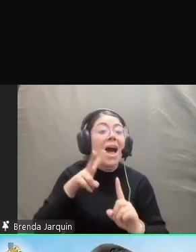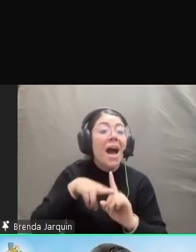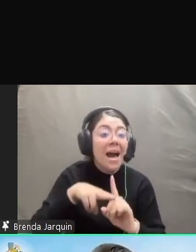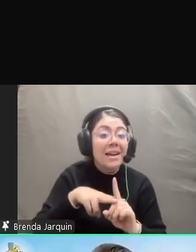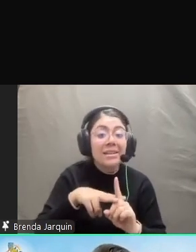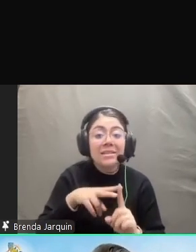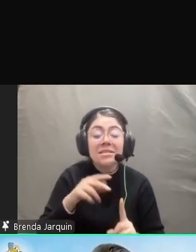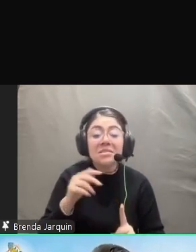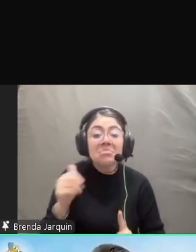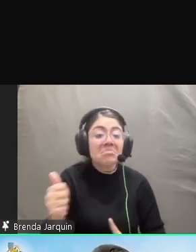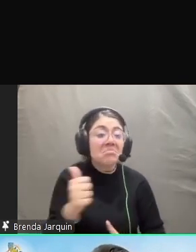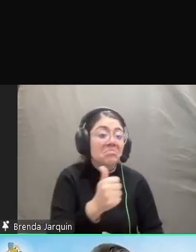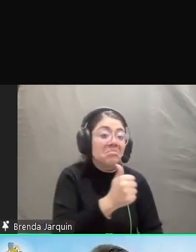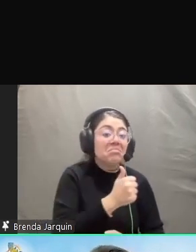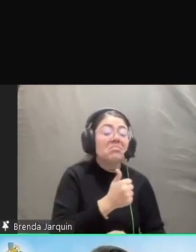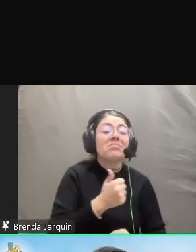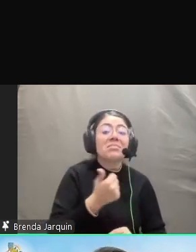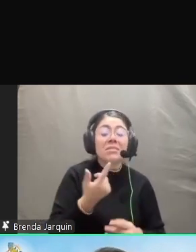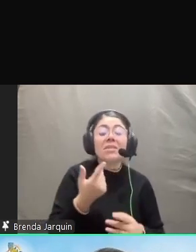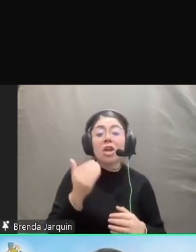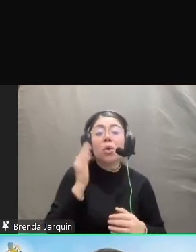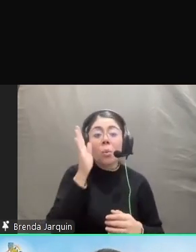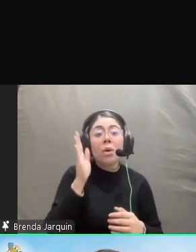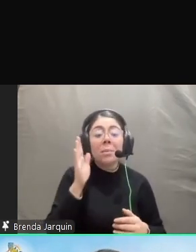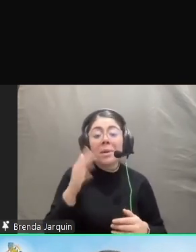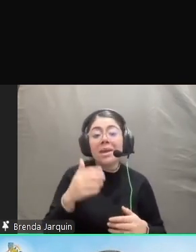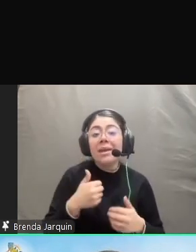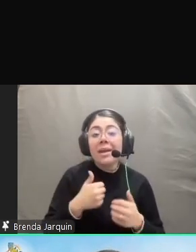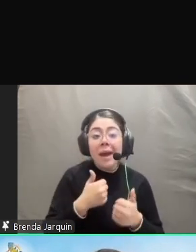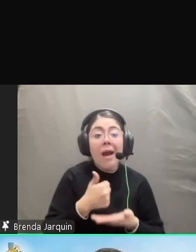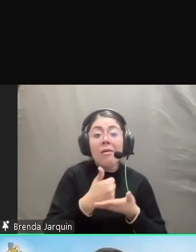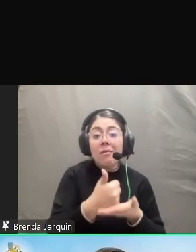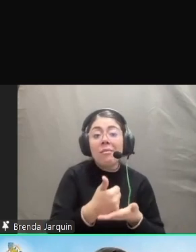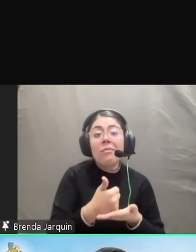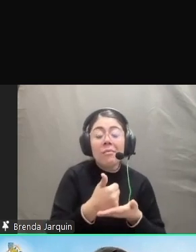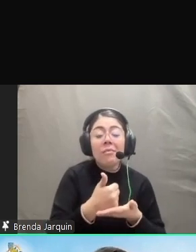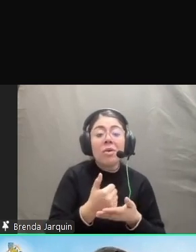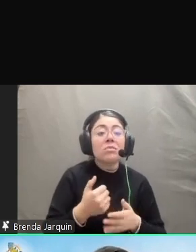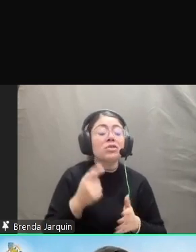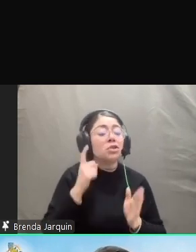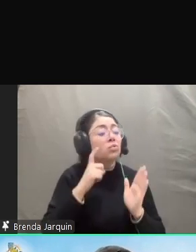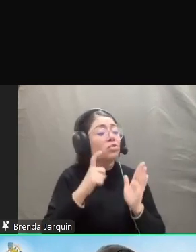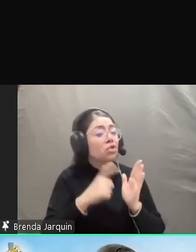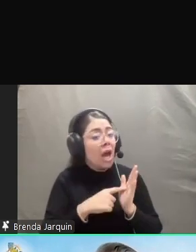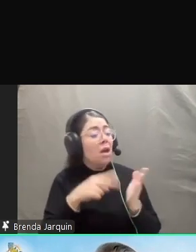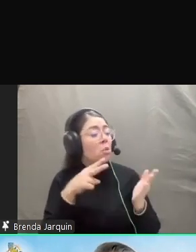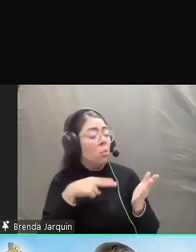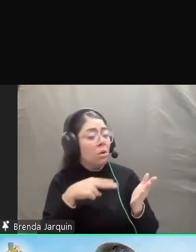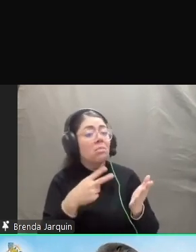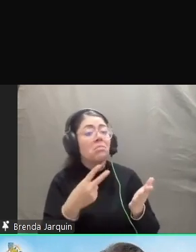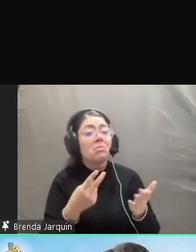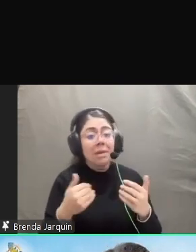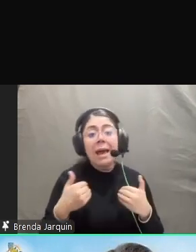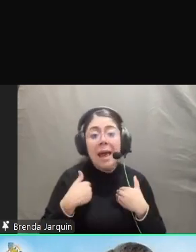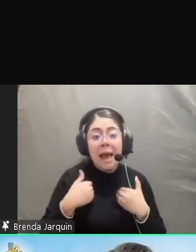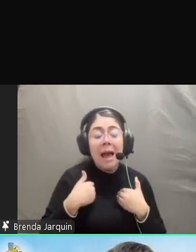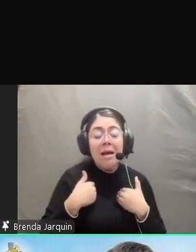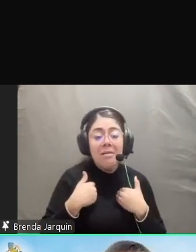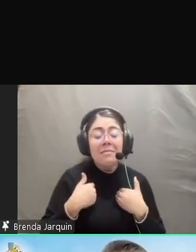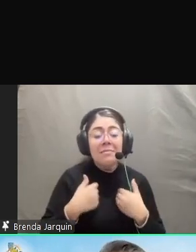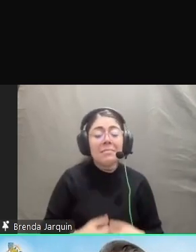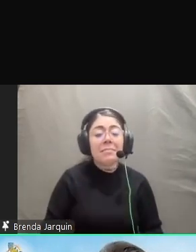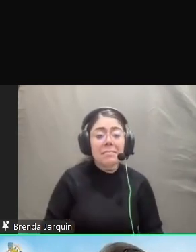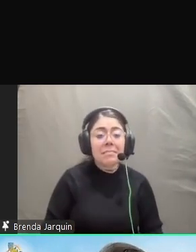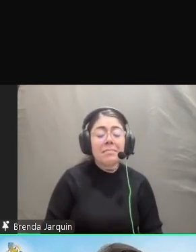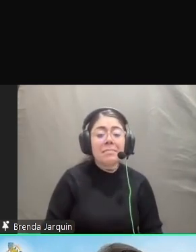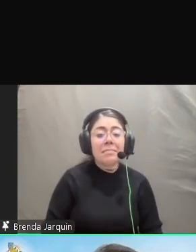to reference. So in addition to the links on this slide, the following two slides, and go